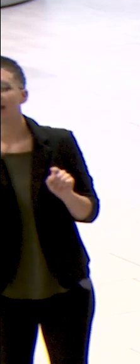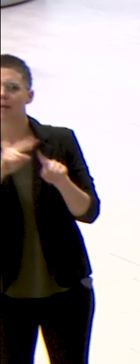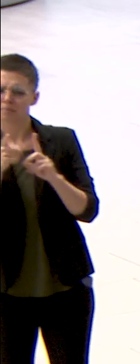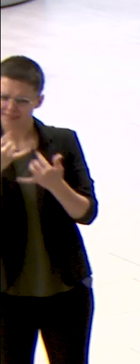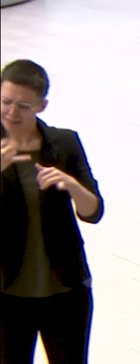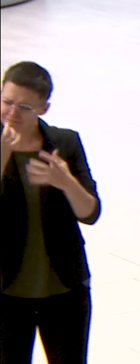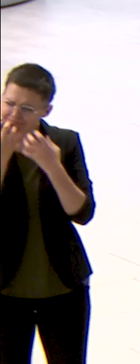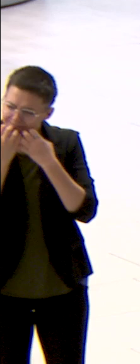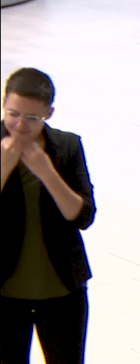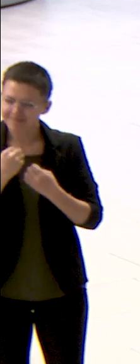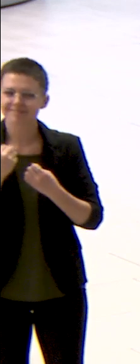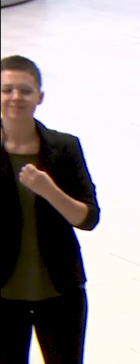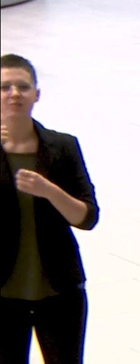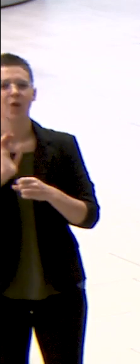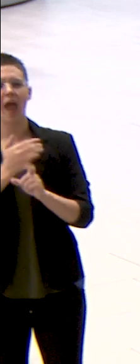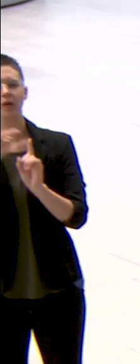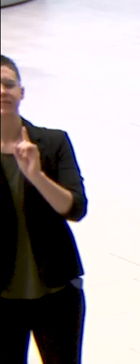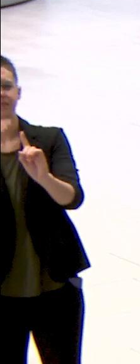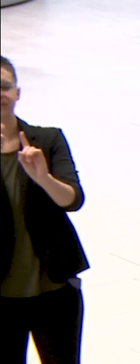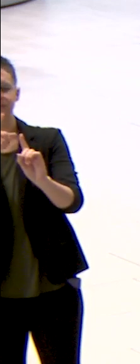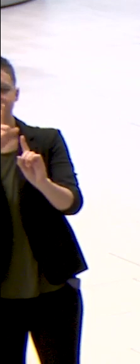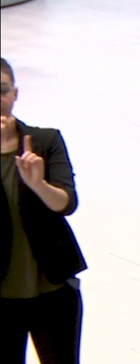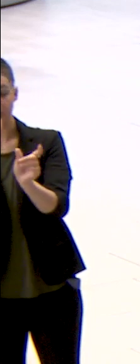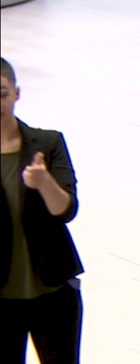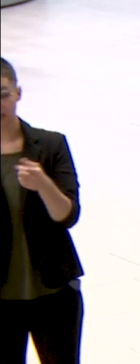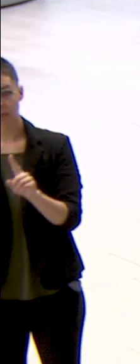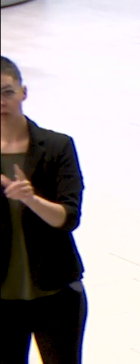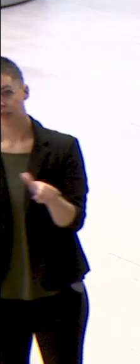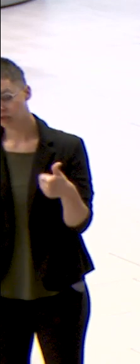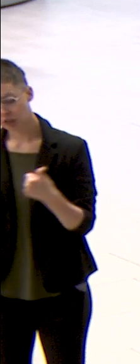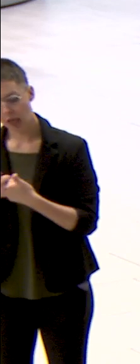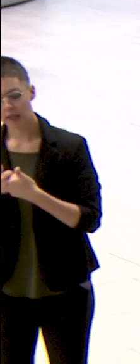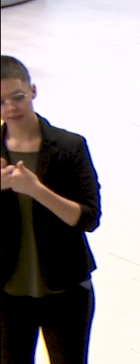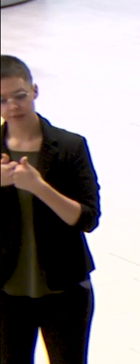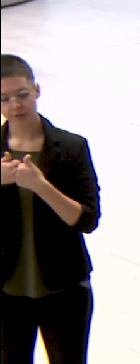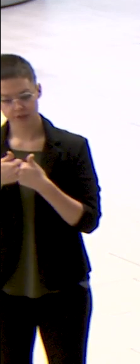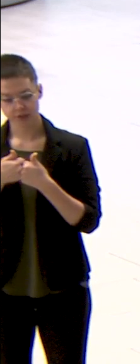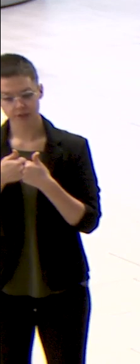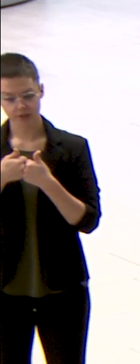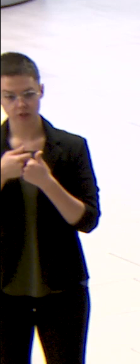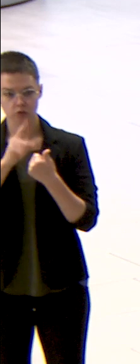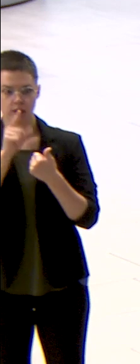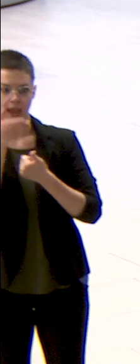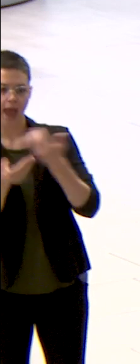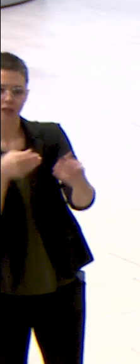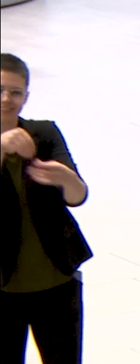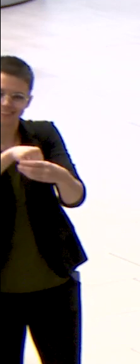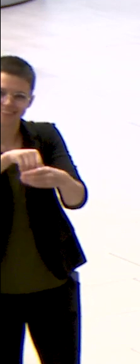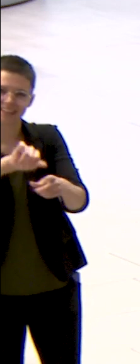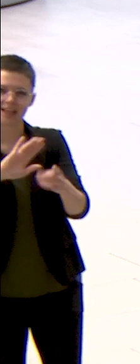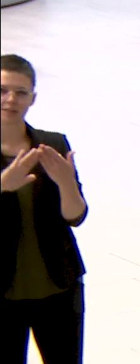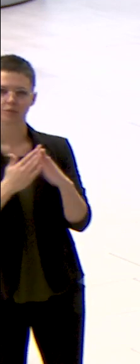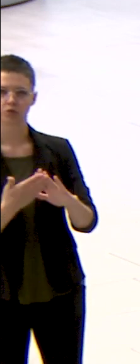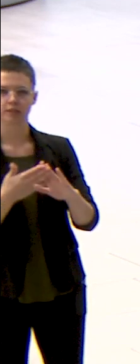what we do. But, you know, we just really challenge ourselves to hire within that community, because that diversity